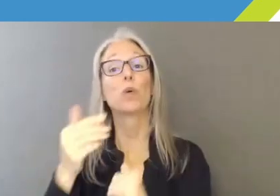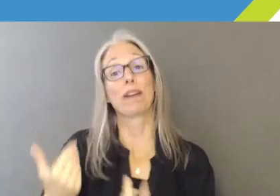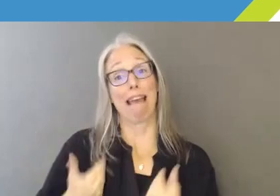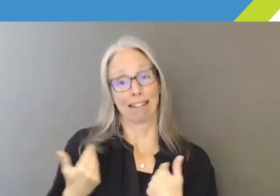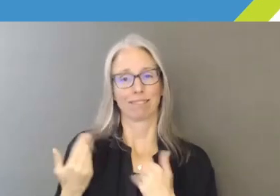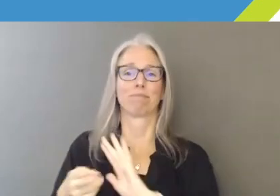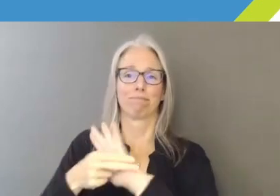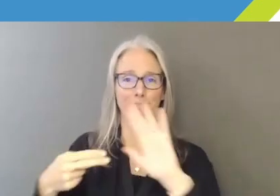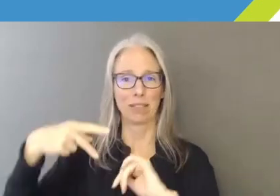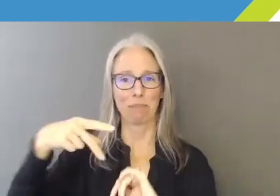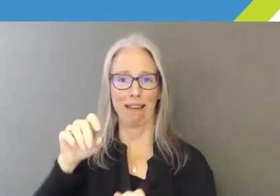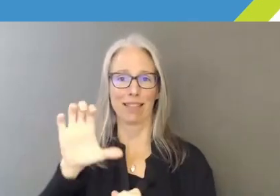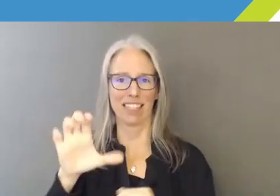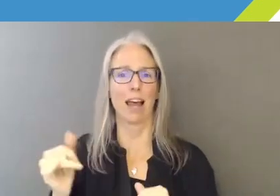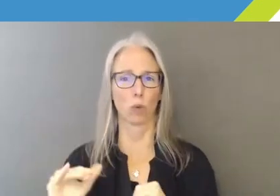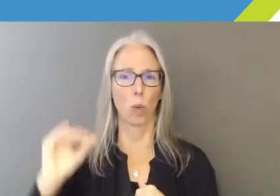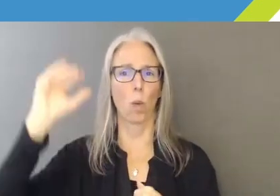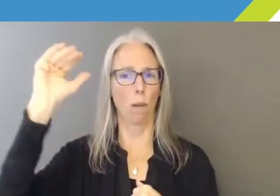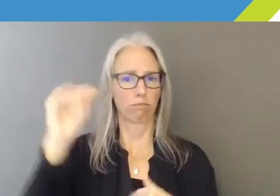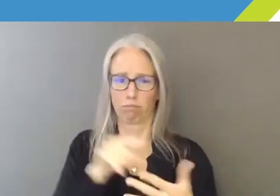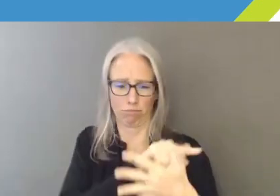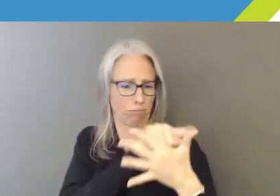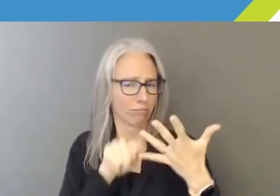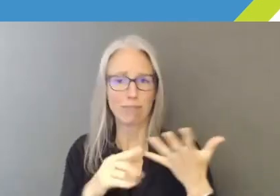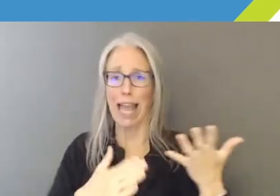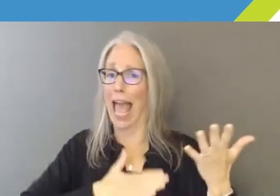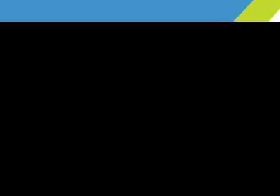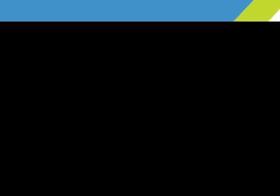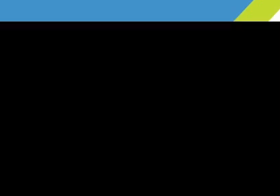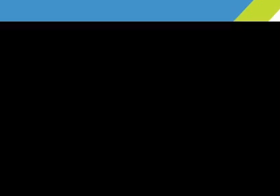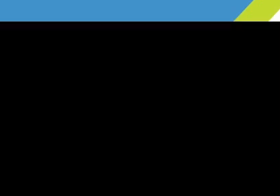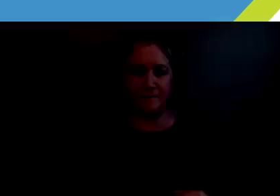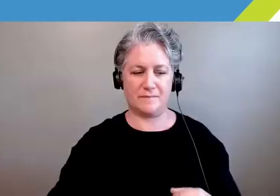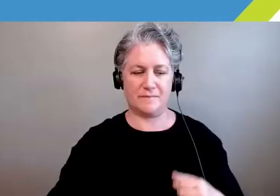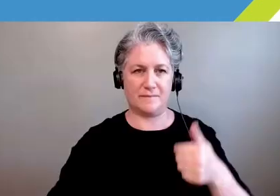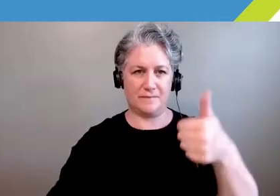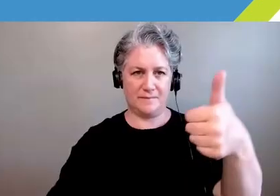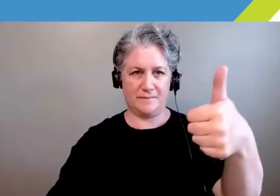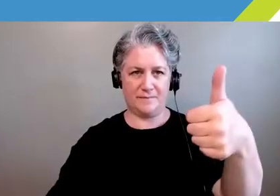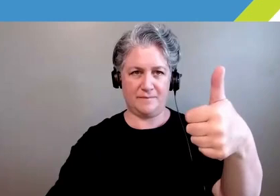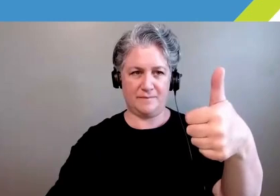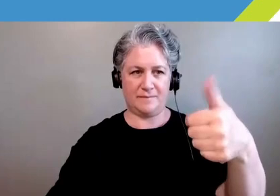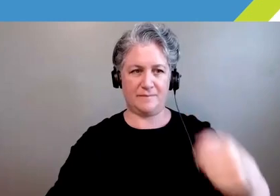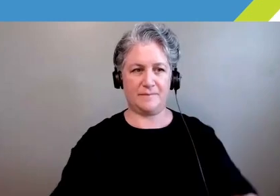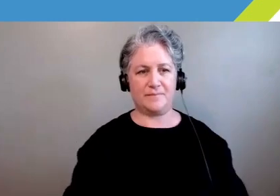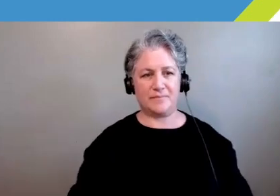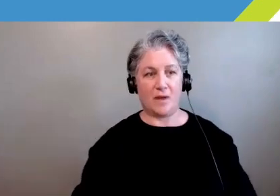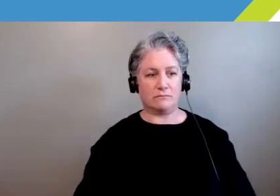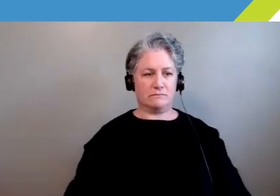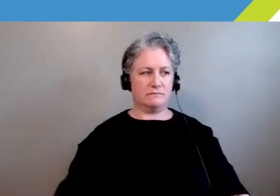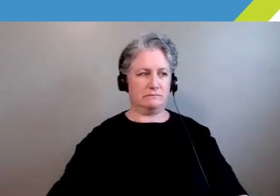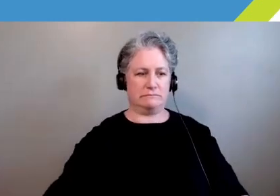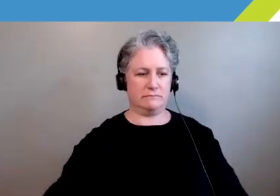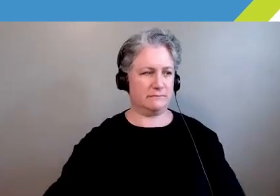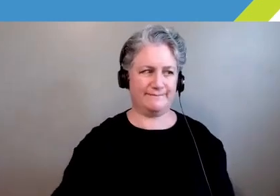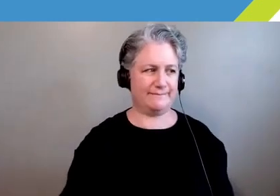to be here for you. So introduce yourselves to some of the volunteers, please. And then we also, as Joanne mentioned, we have a number of